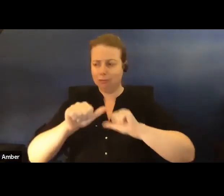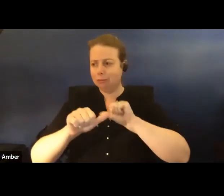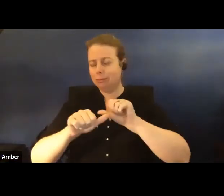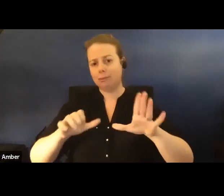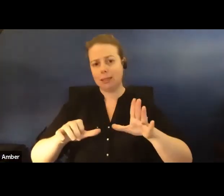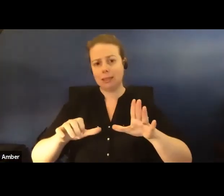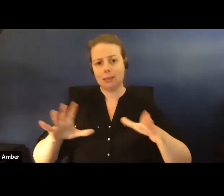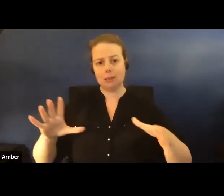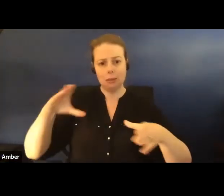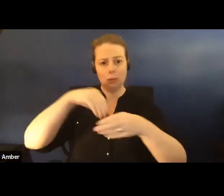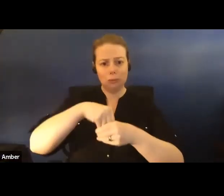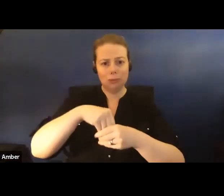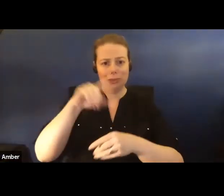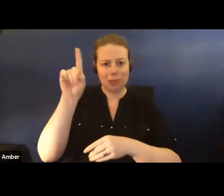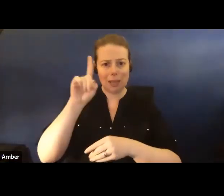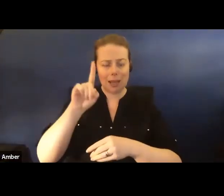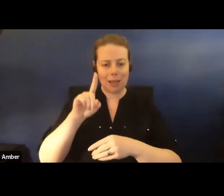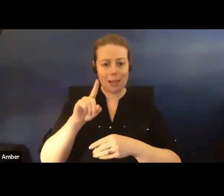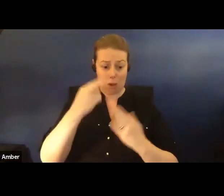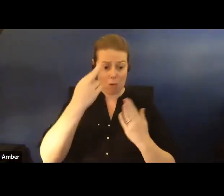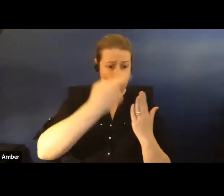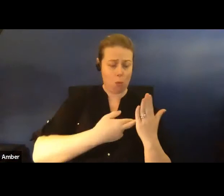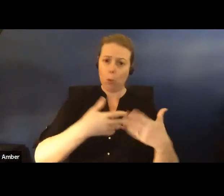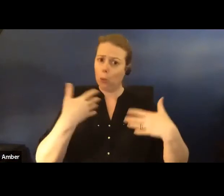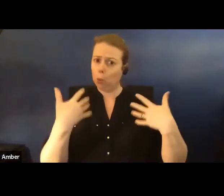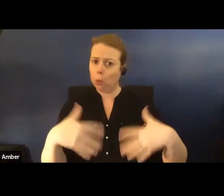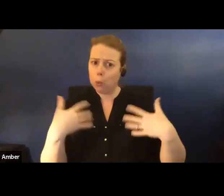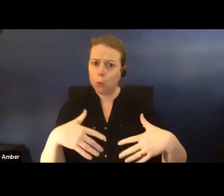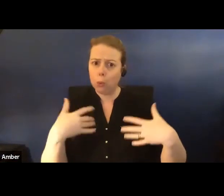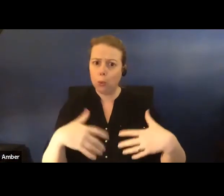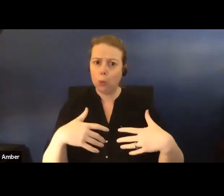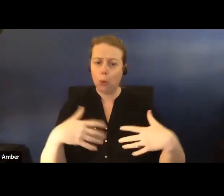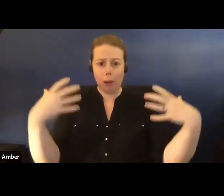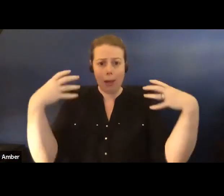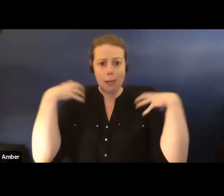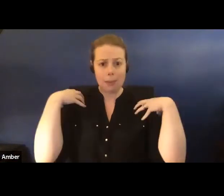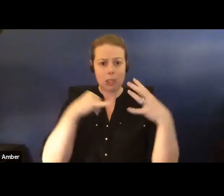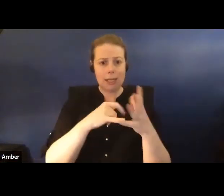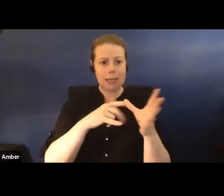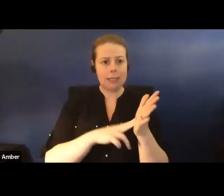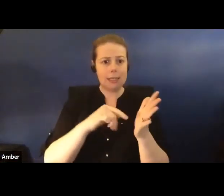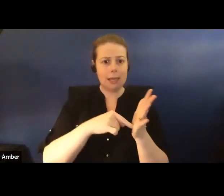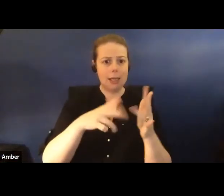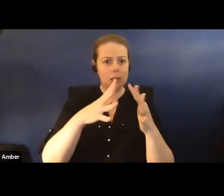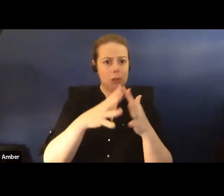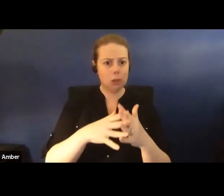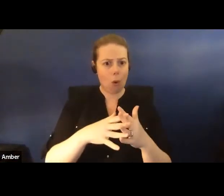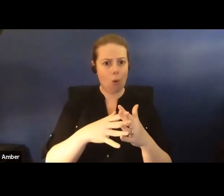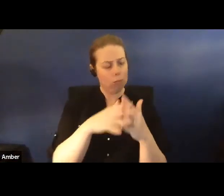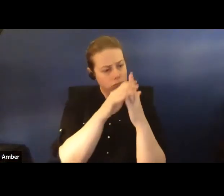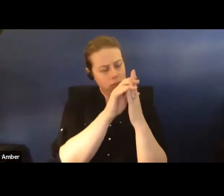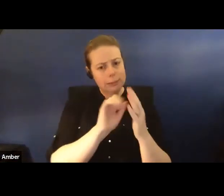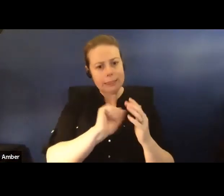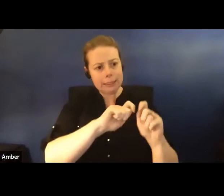an impressive and important report that Commissioner Santow and his team have undertaken. And I'd also like to